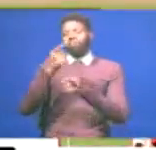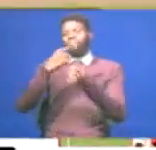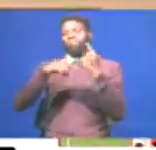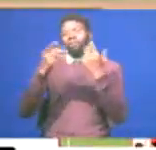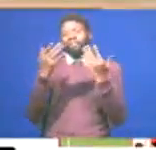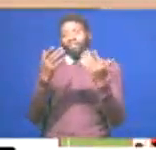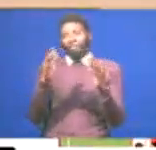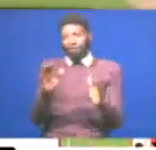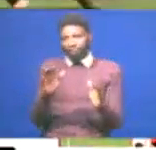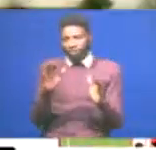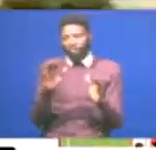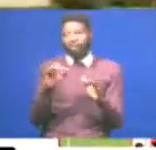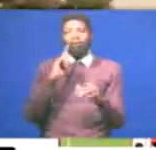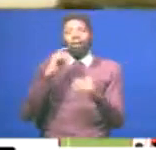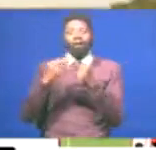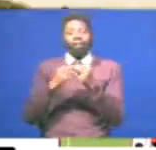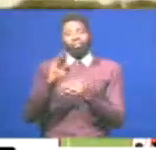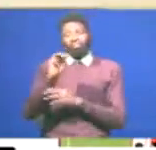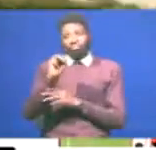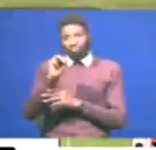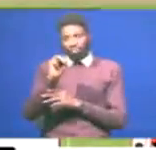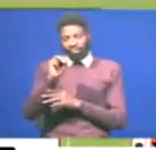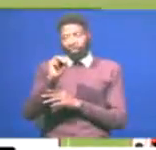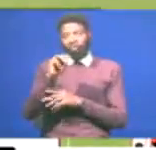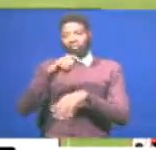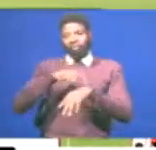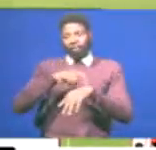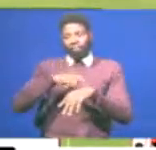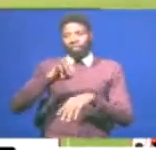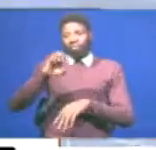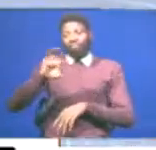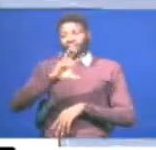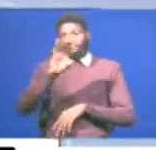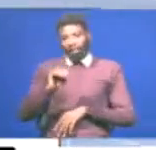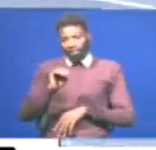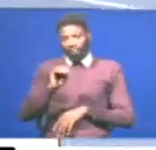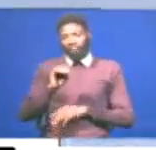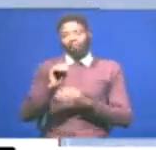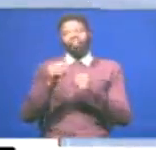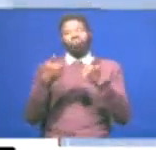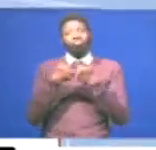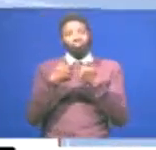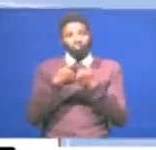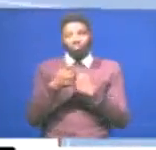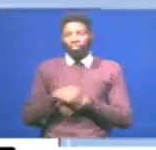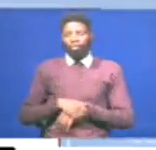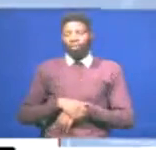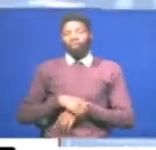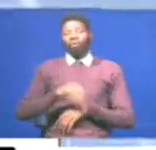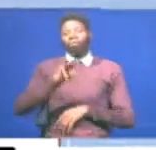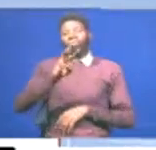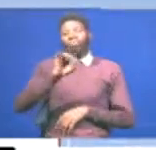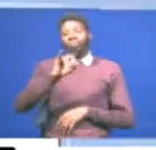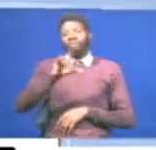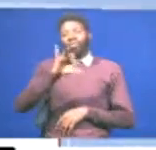800 meters race at the Eastern African Police Chiefs Cooperation Organization Games. Wycliffe Kinyamal also bagged a gold in the men's 800